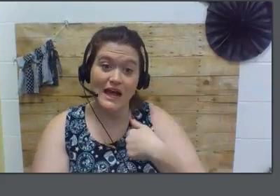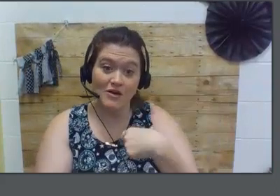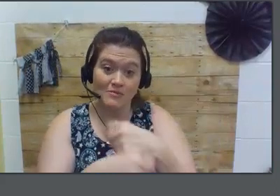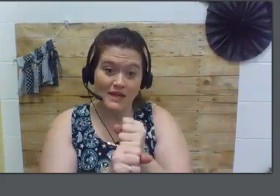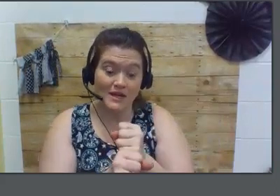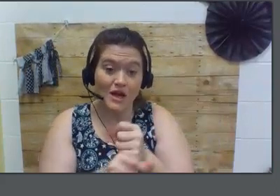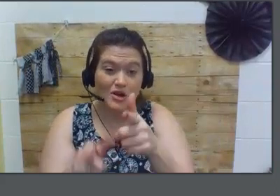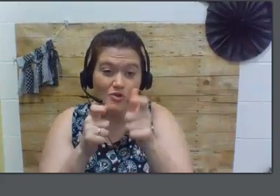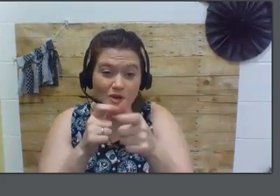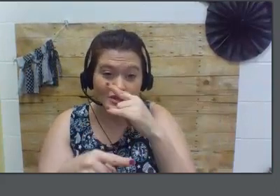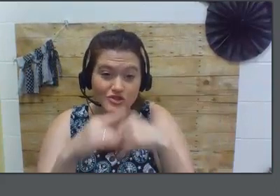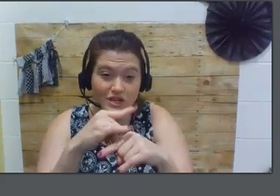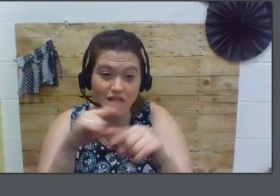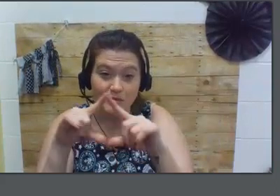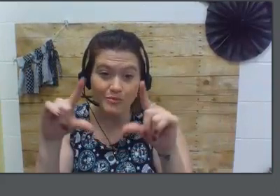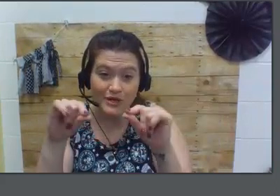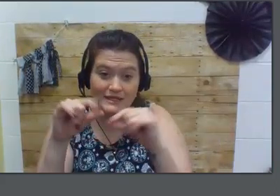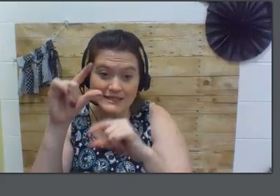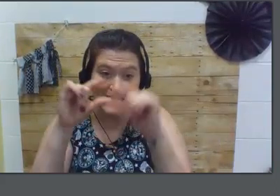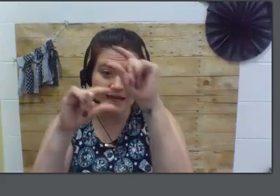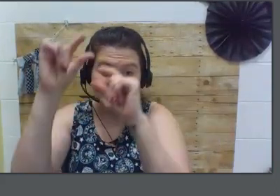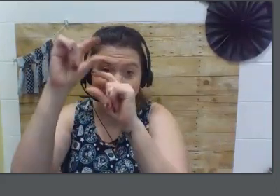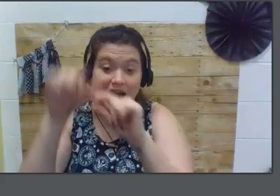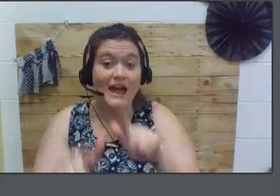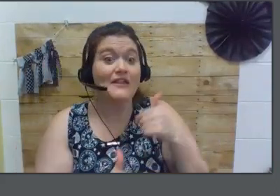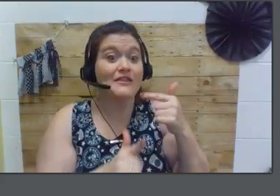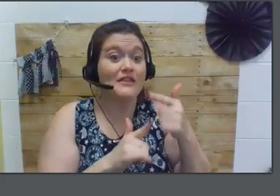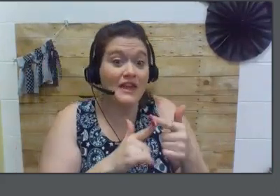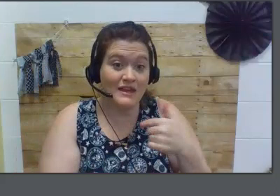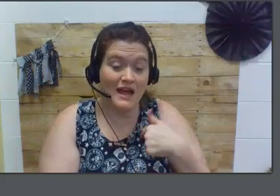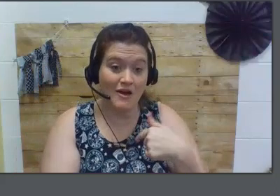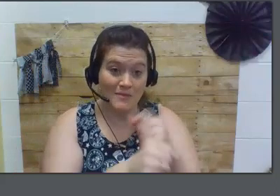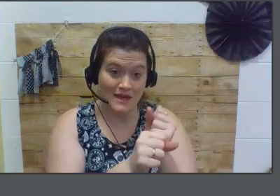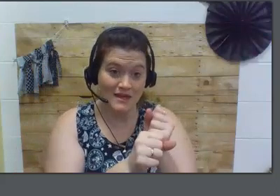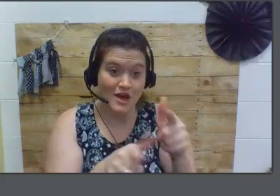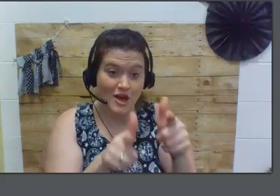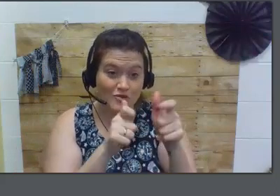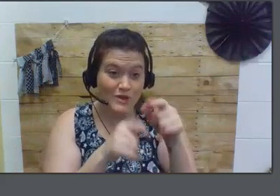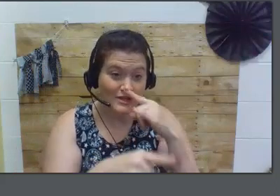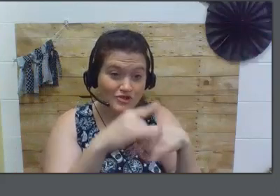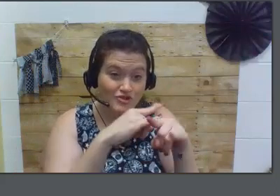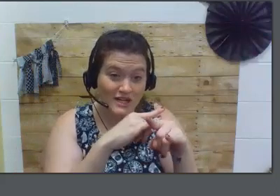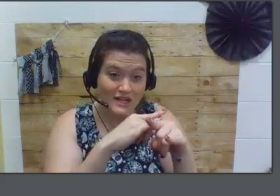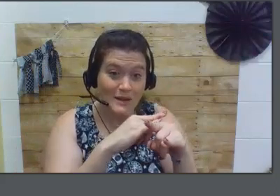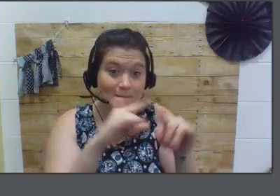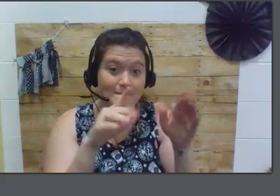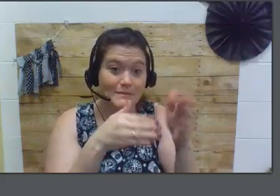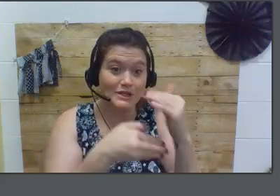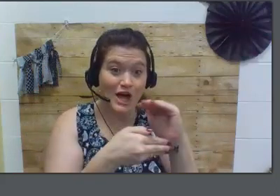First, I'll make a quick trick brick stack. Then I'll make a quick